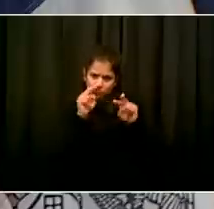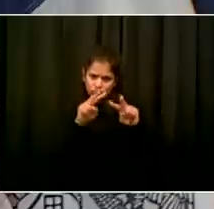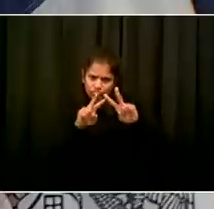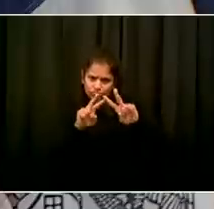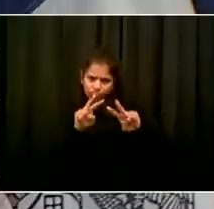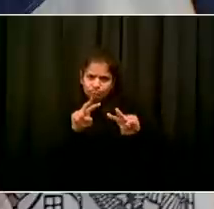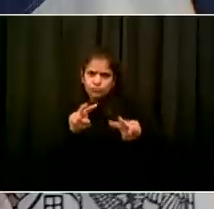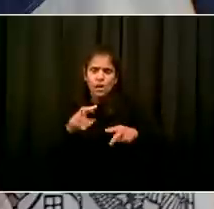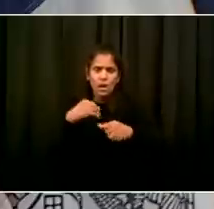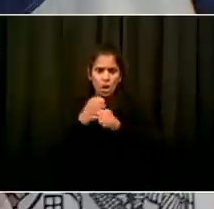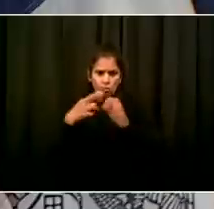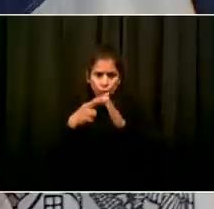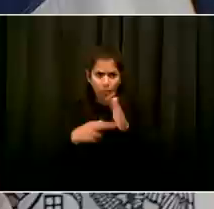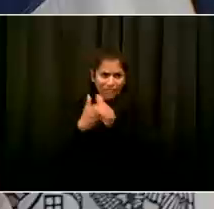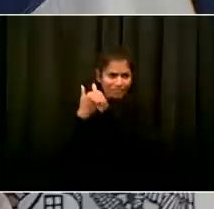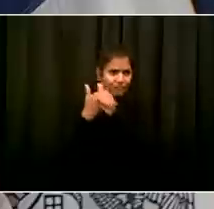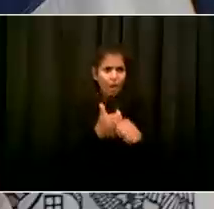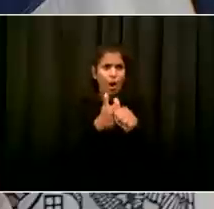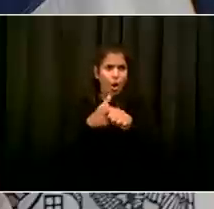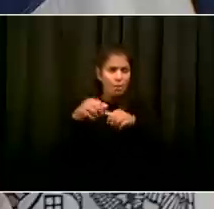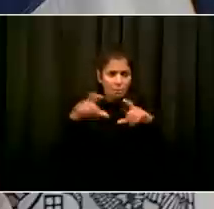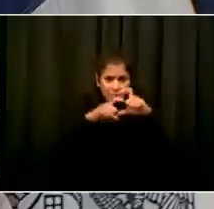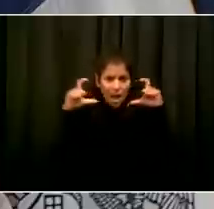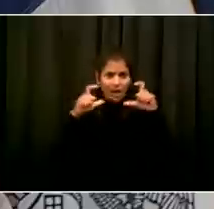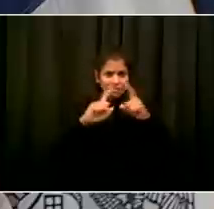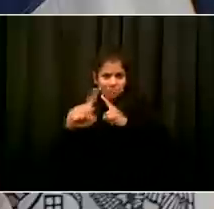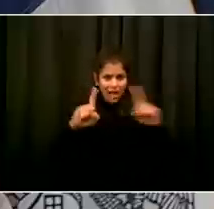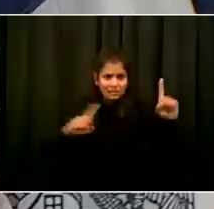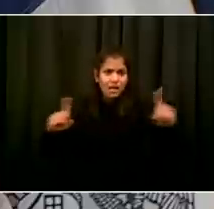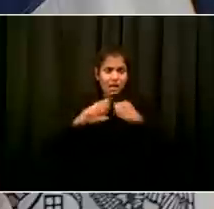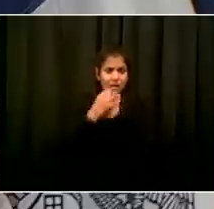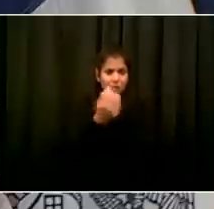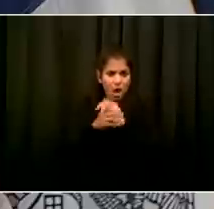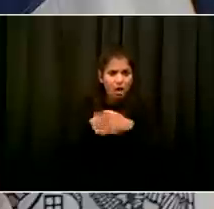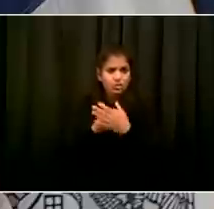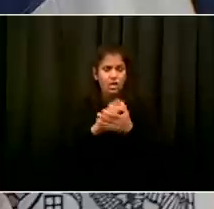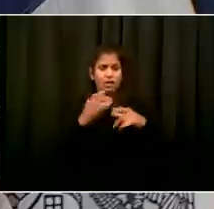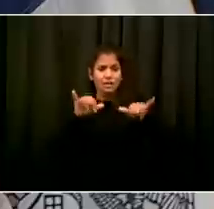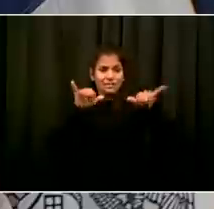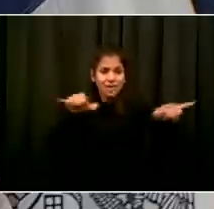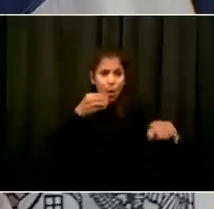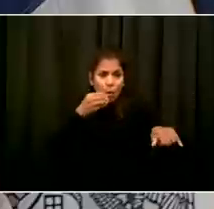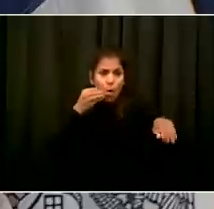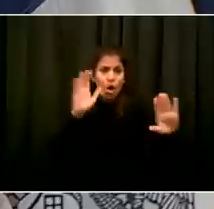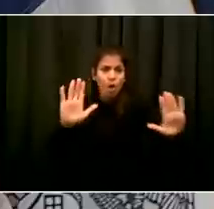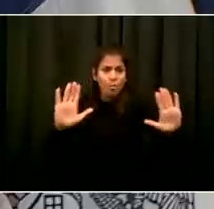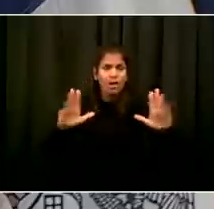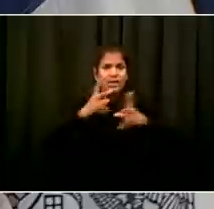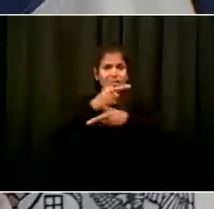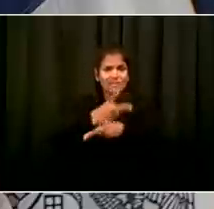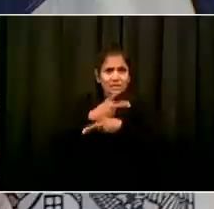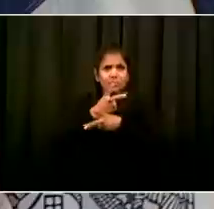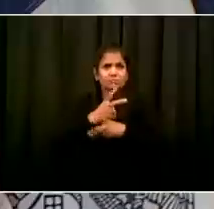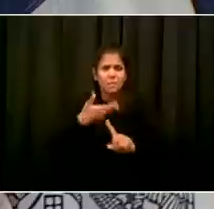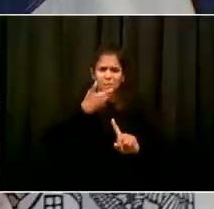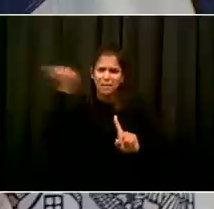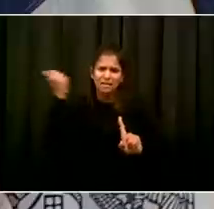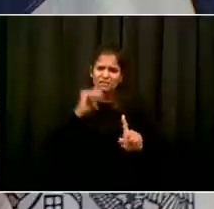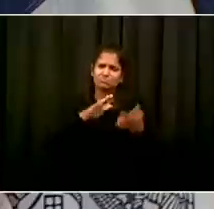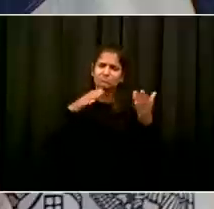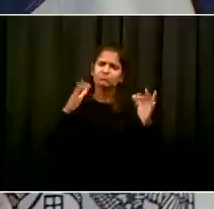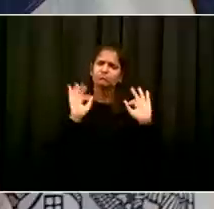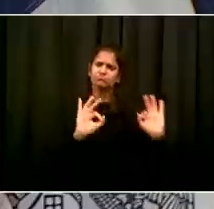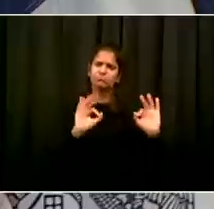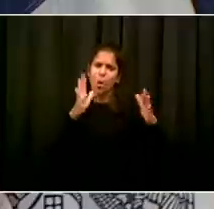be addressed, you have a much better chance of stopping this problem in its tracks before it reaches the rest of the city. That's my